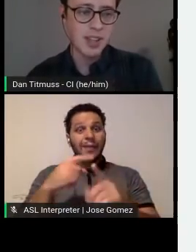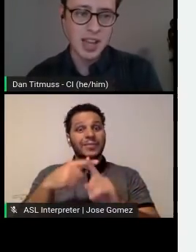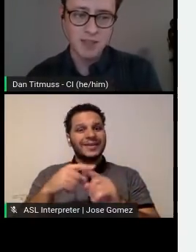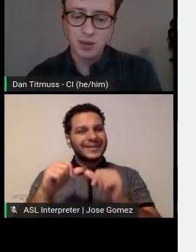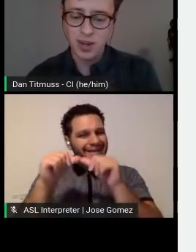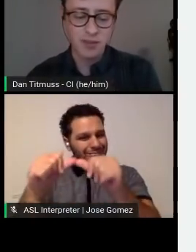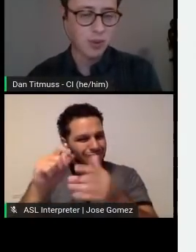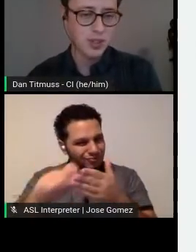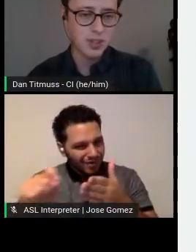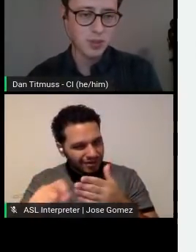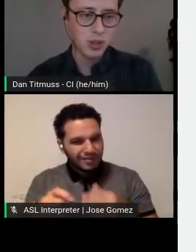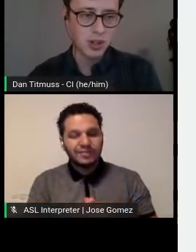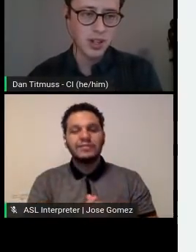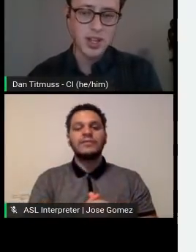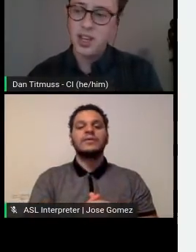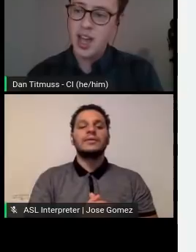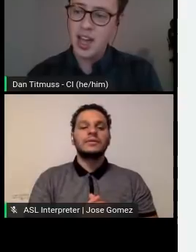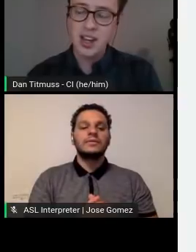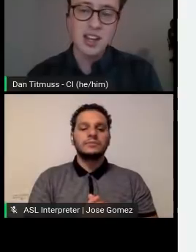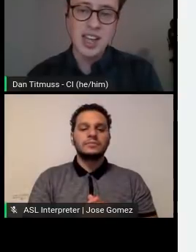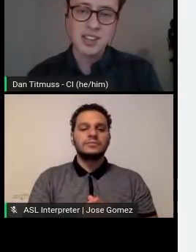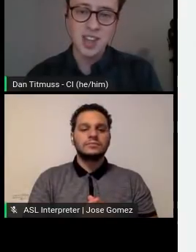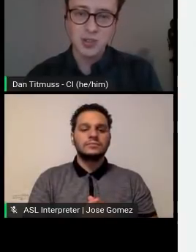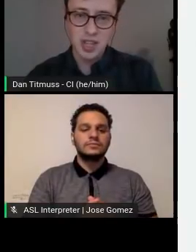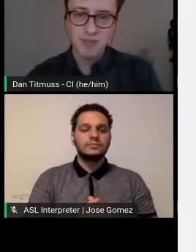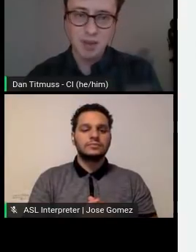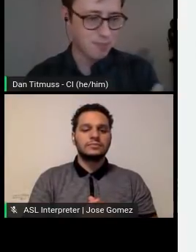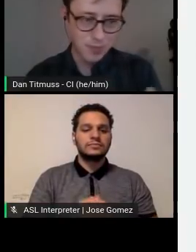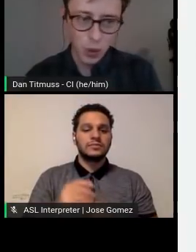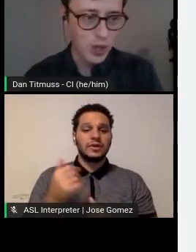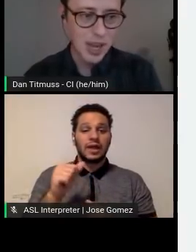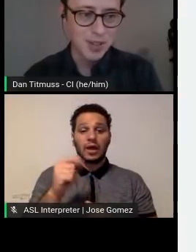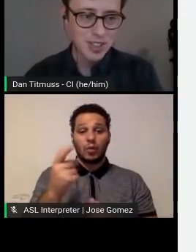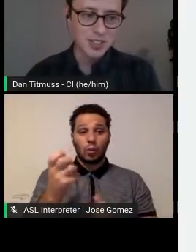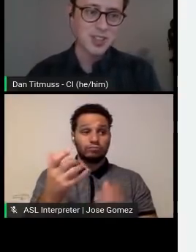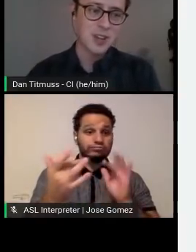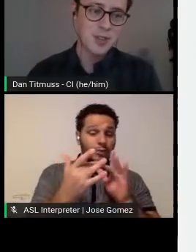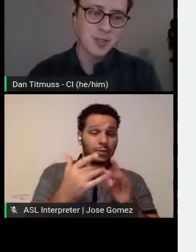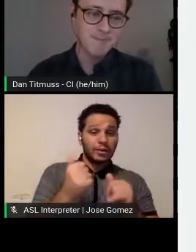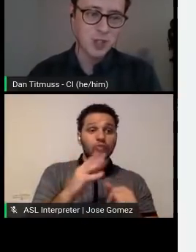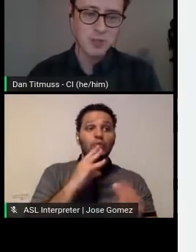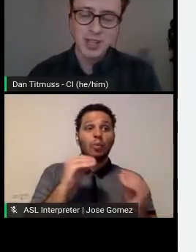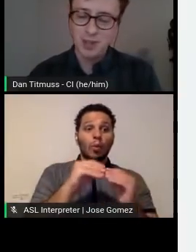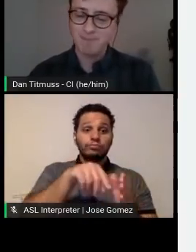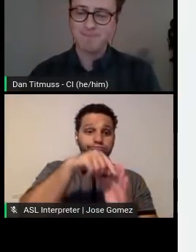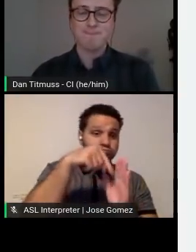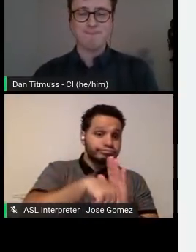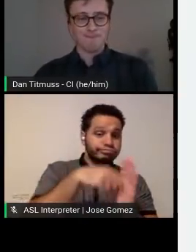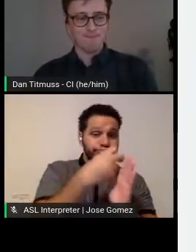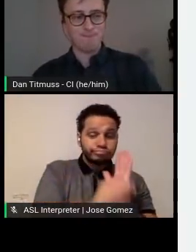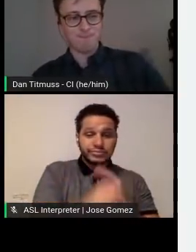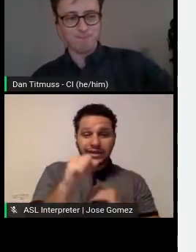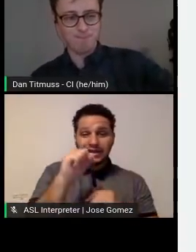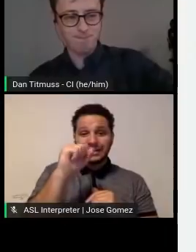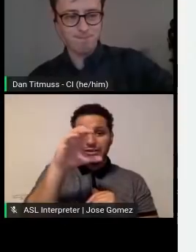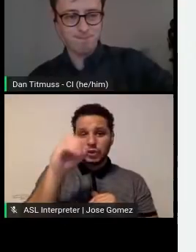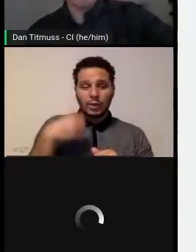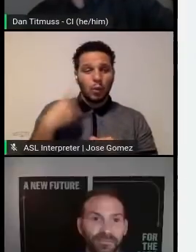That's my email there. If anyone ever wants to talk nerdy SEO stuff, I'm always happy to do so. So shoot me an email.